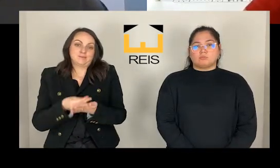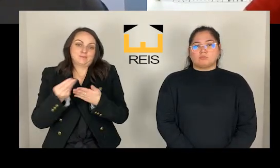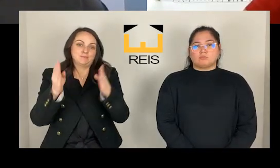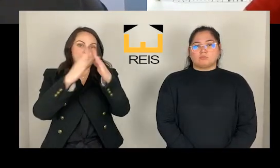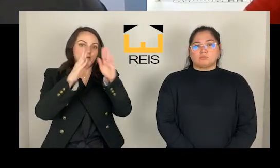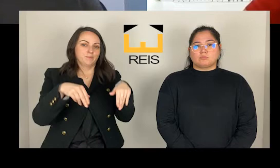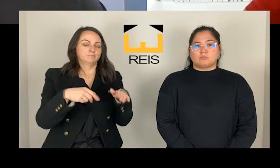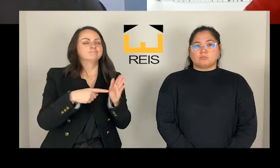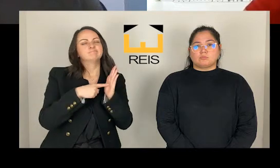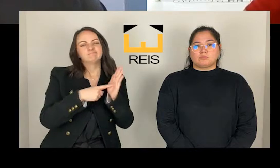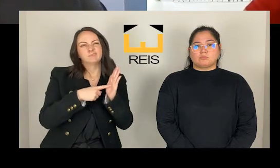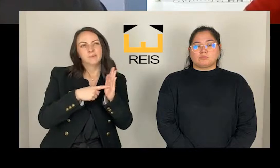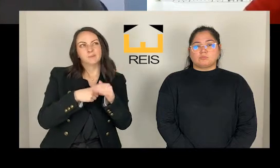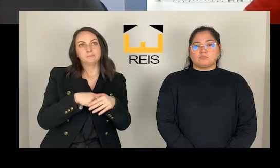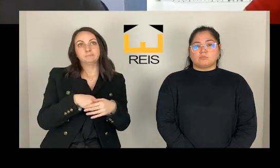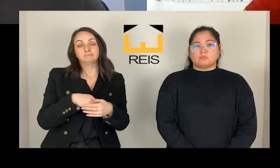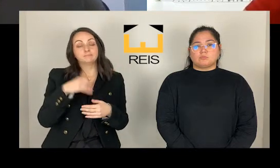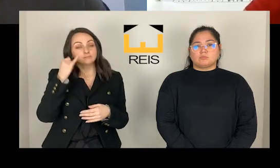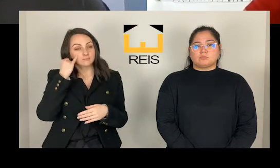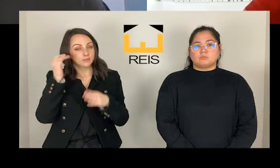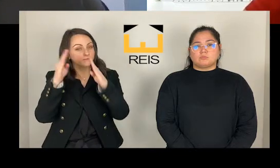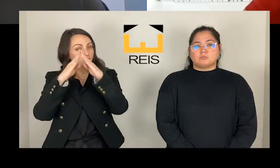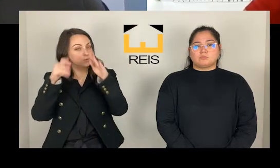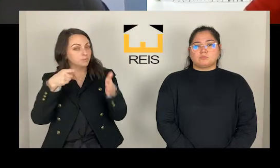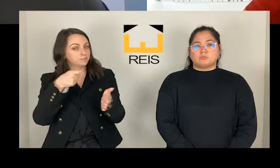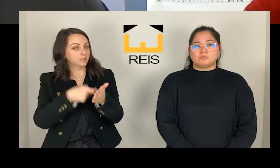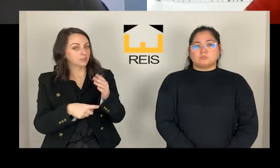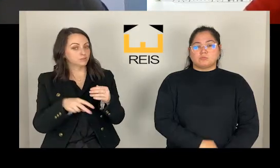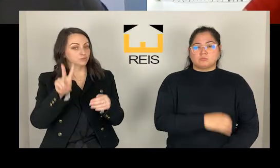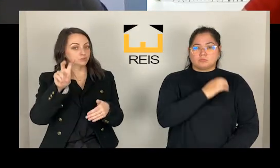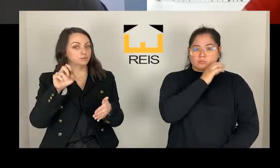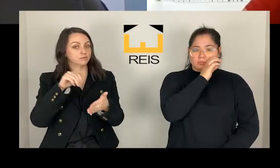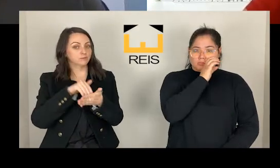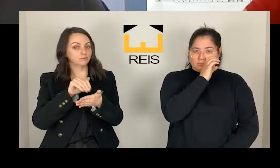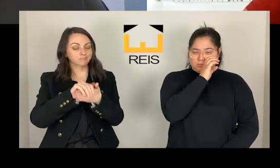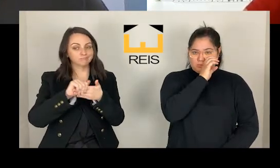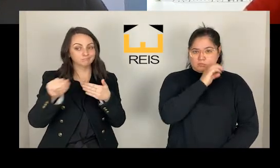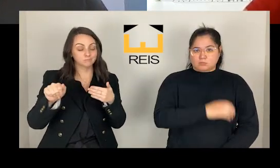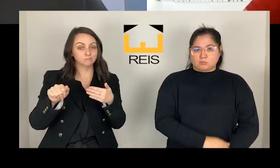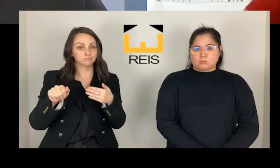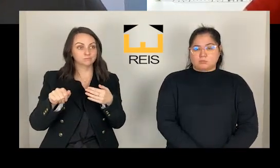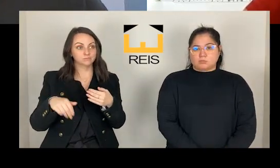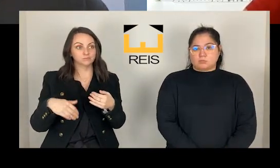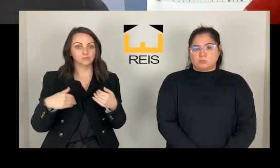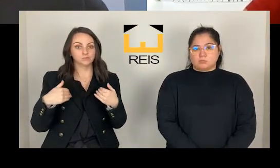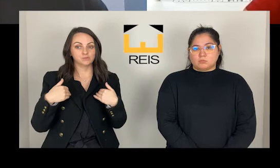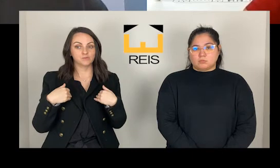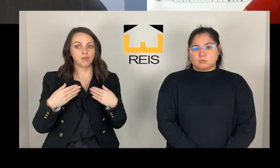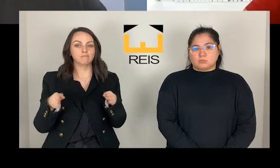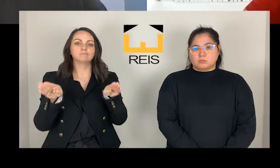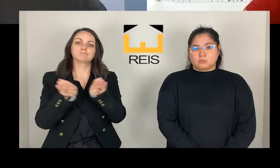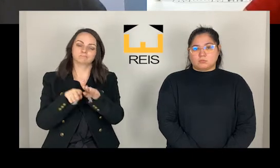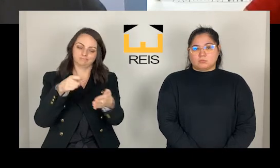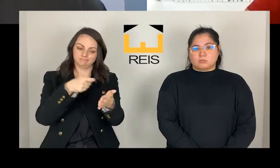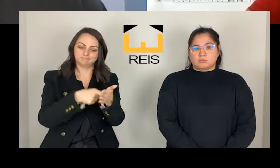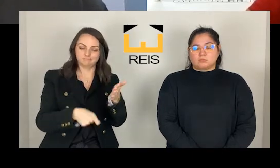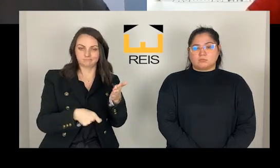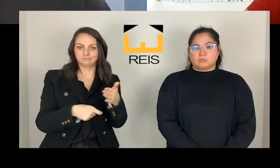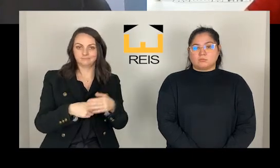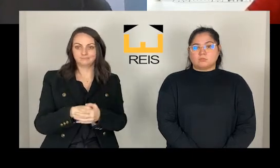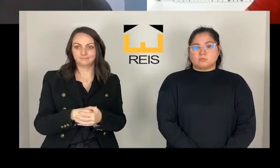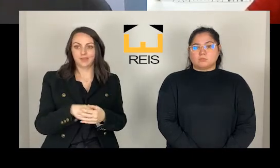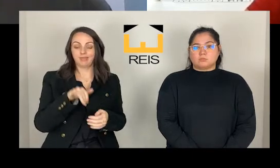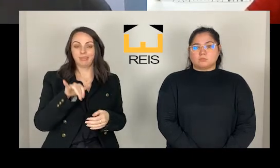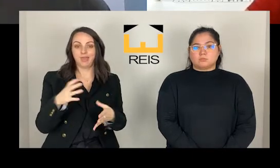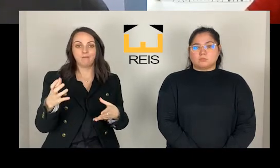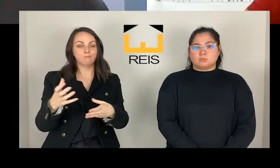an example. If you're looking to buy a home that's, say, priced at $200,000, you do have what is called closing costs. Closing costs is the